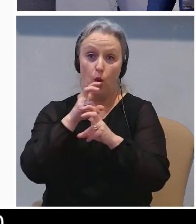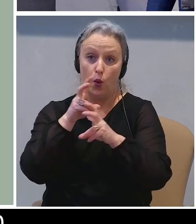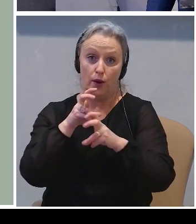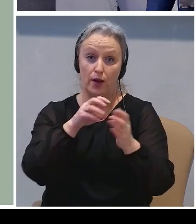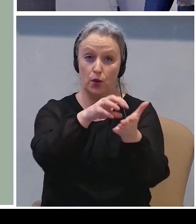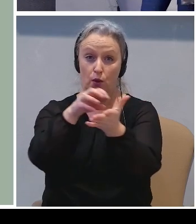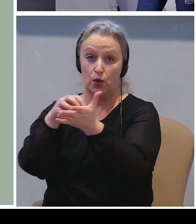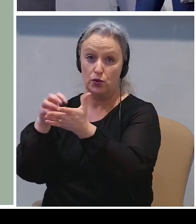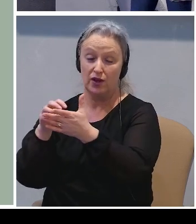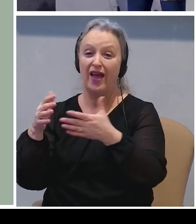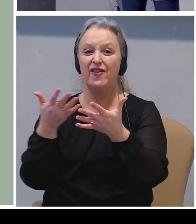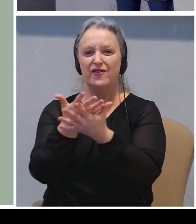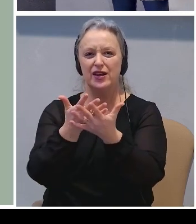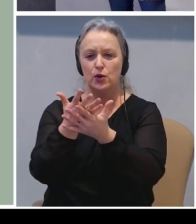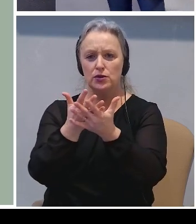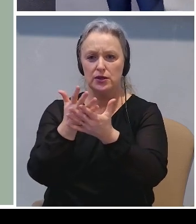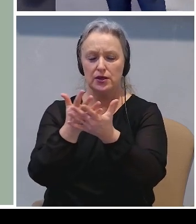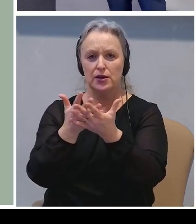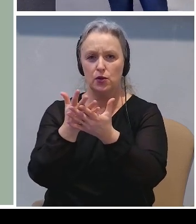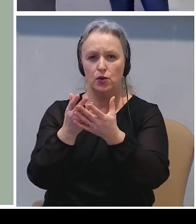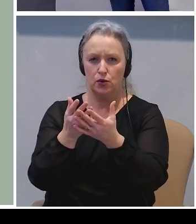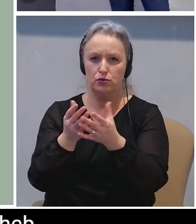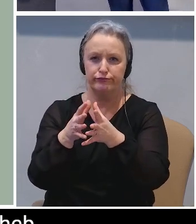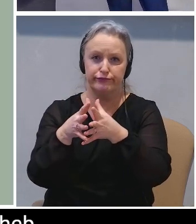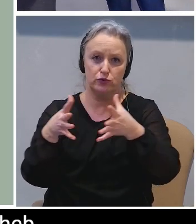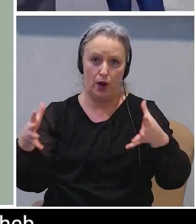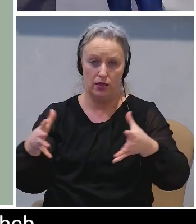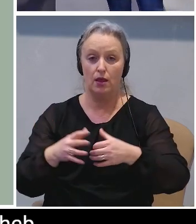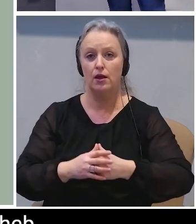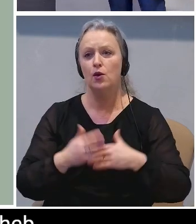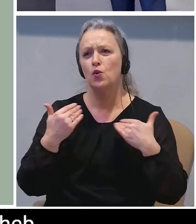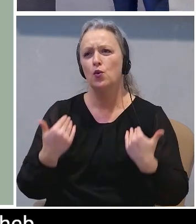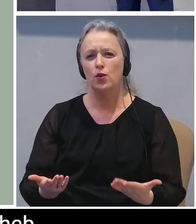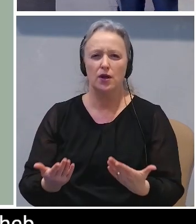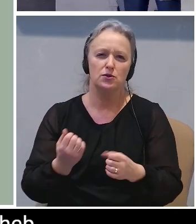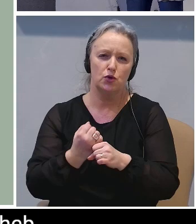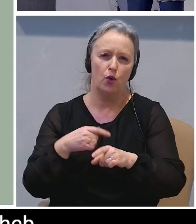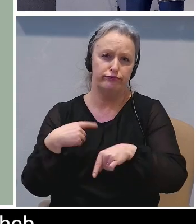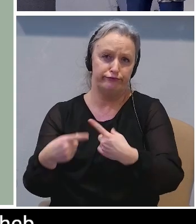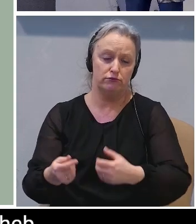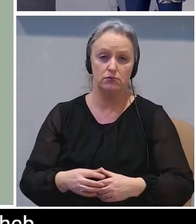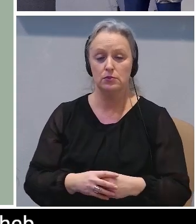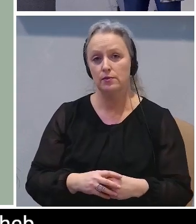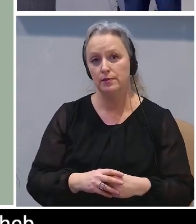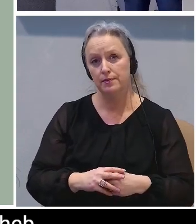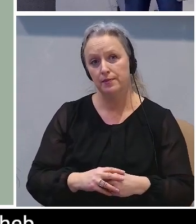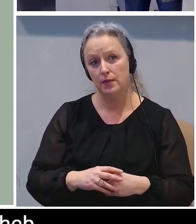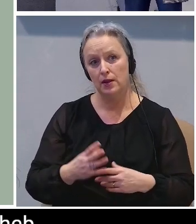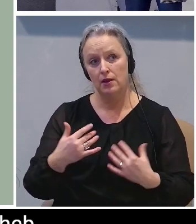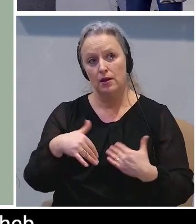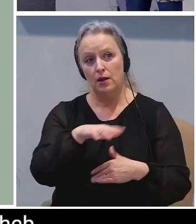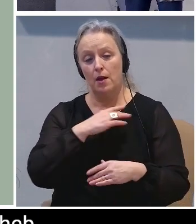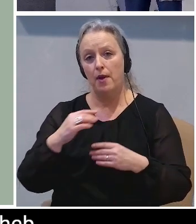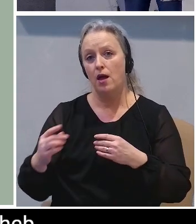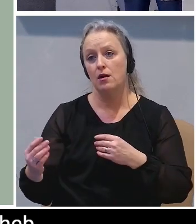work? Well, when we are contacted by investigators or by sponsors, we discuss with them, we provide